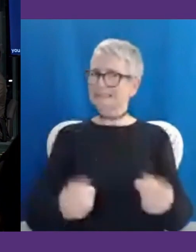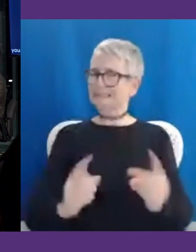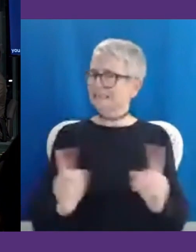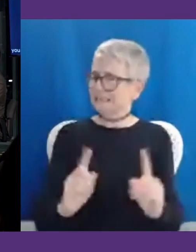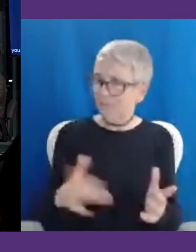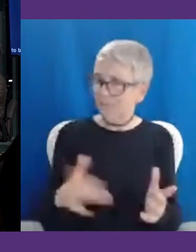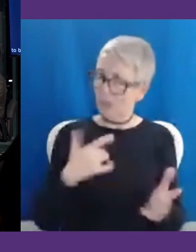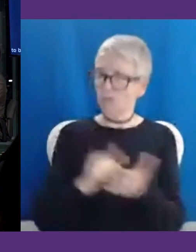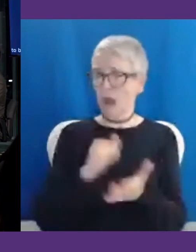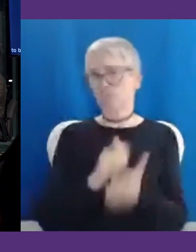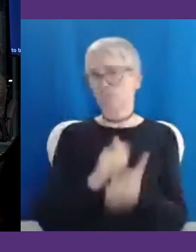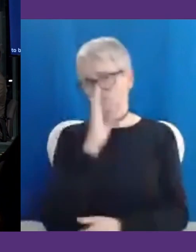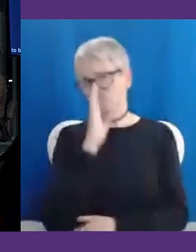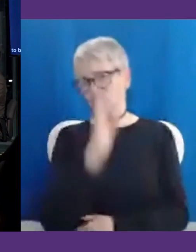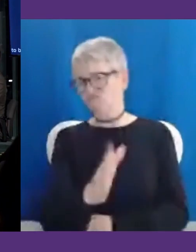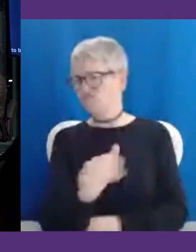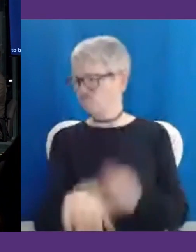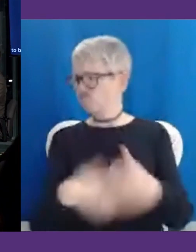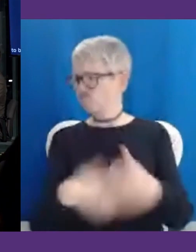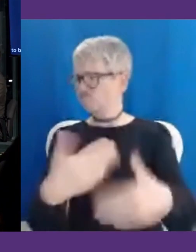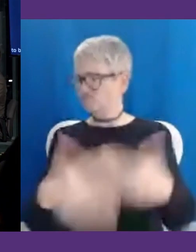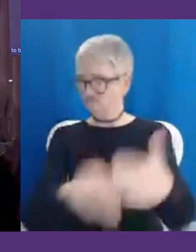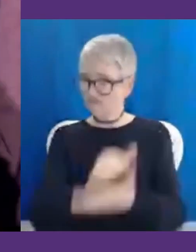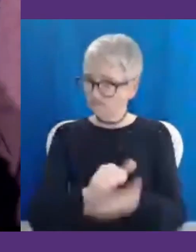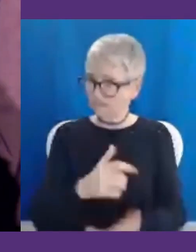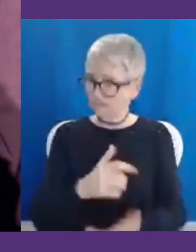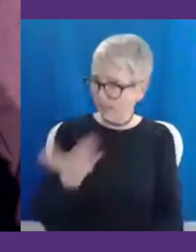need to come a bit faster.